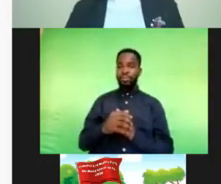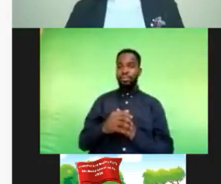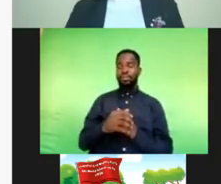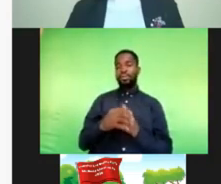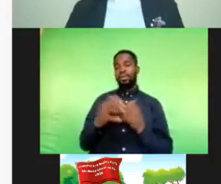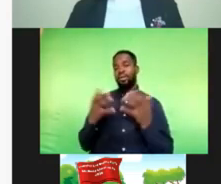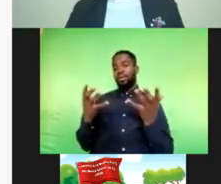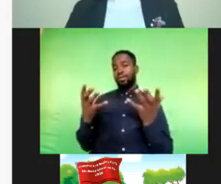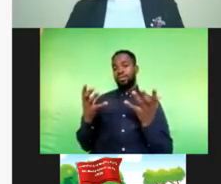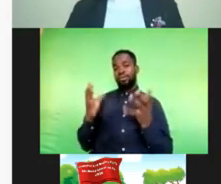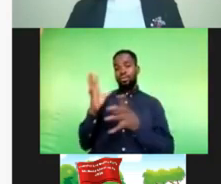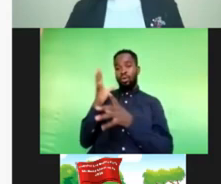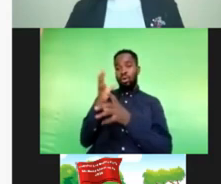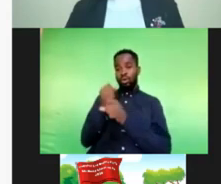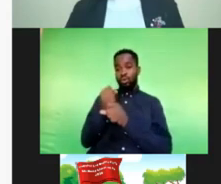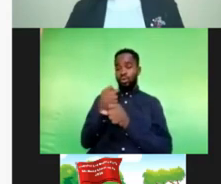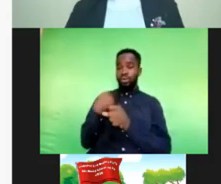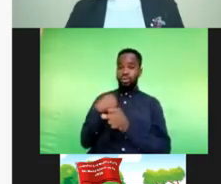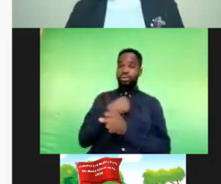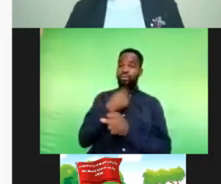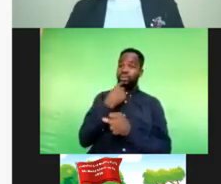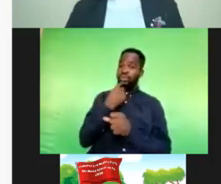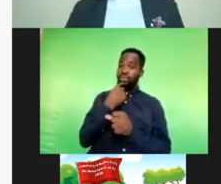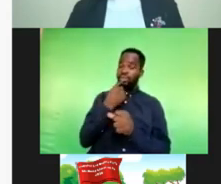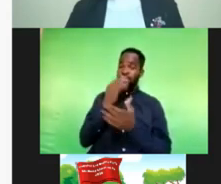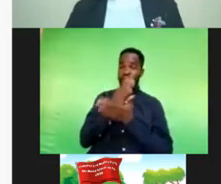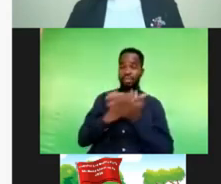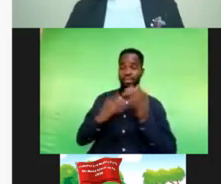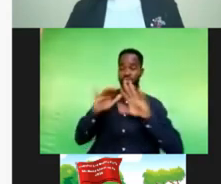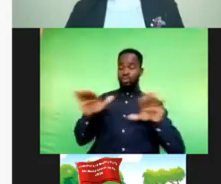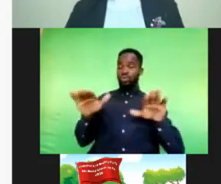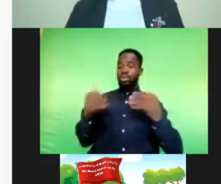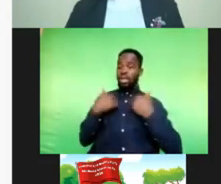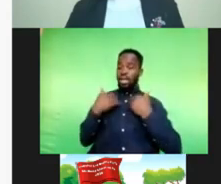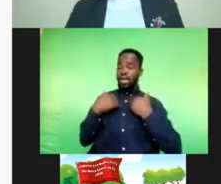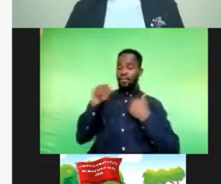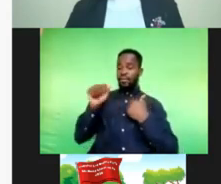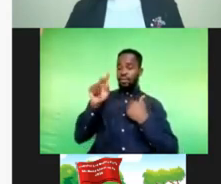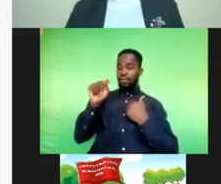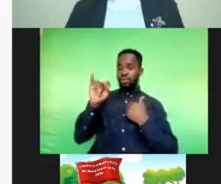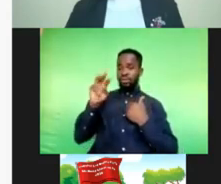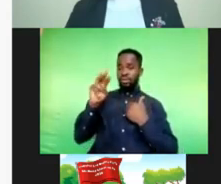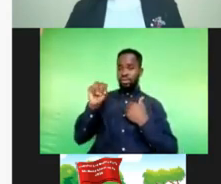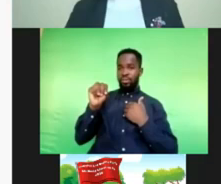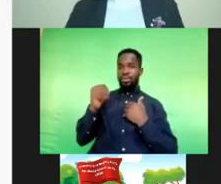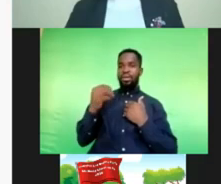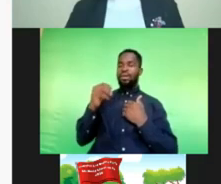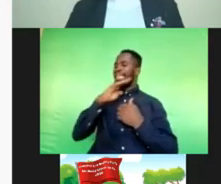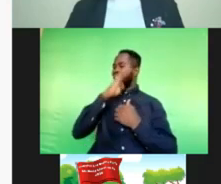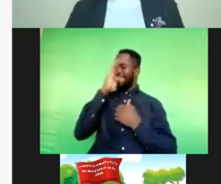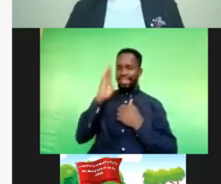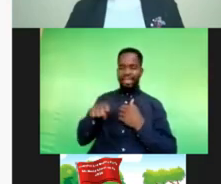in conclusion, we say some children with autism may never develop verbal language